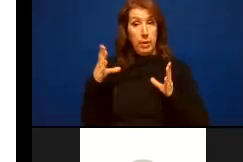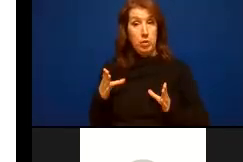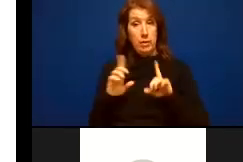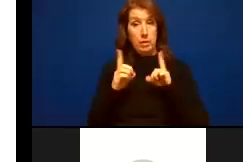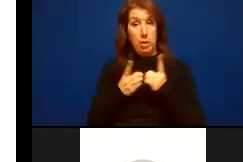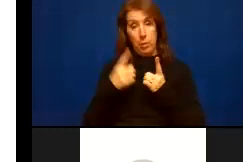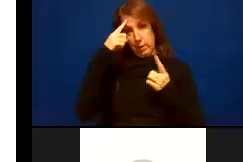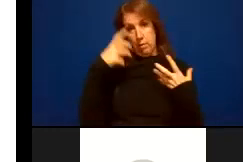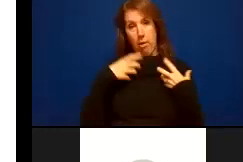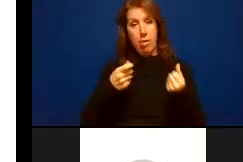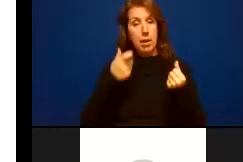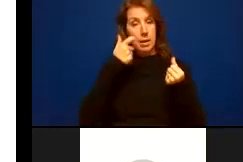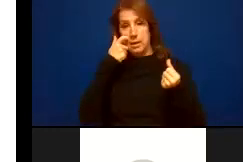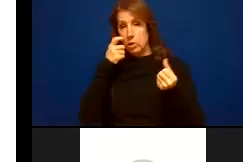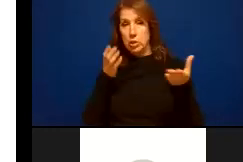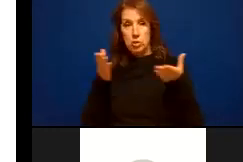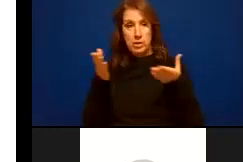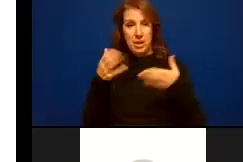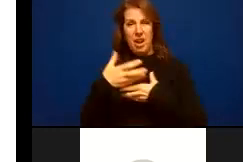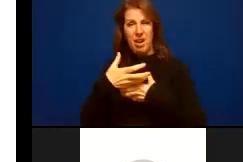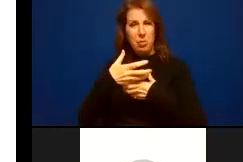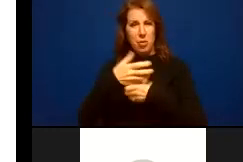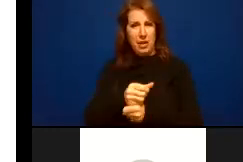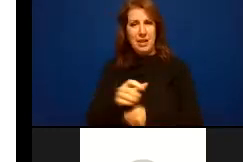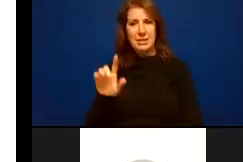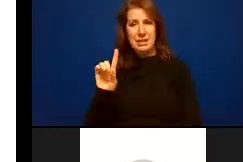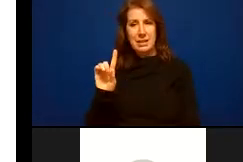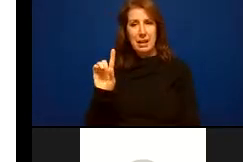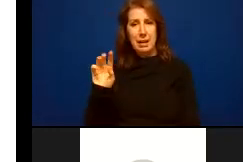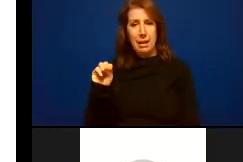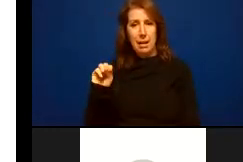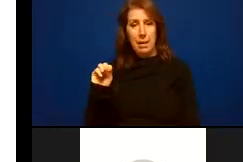Health and Addiction Services, that's abbreviated DMHAS